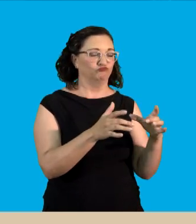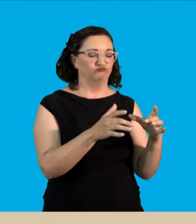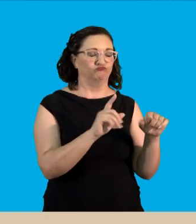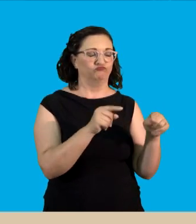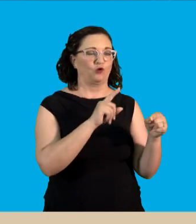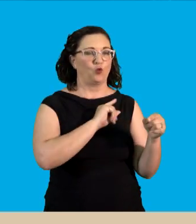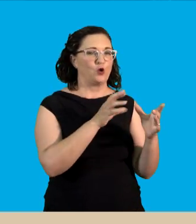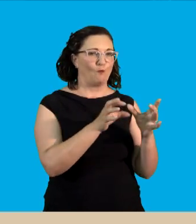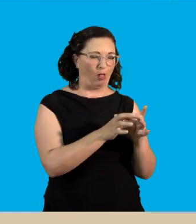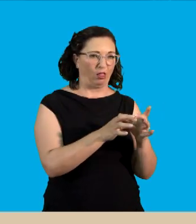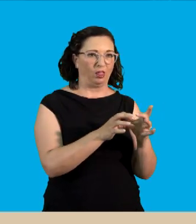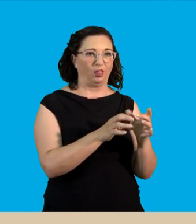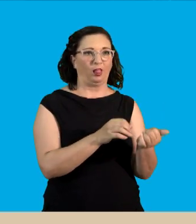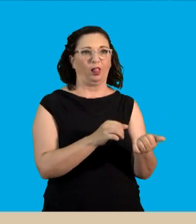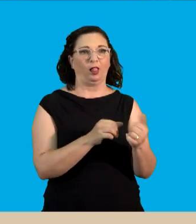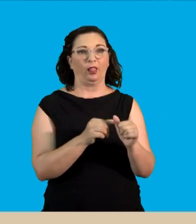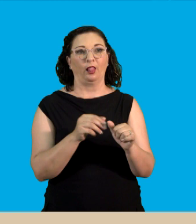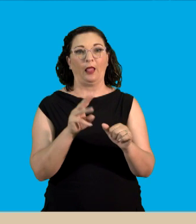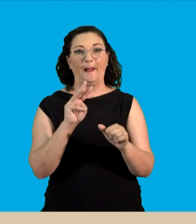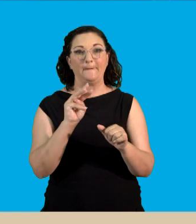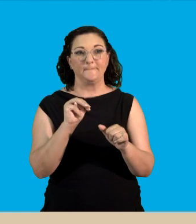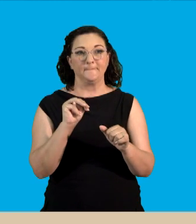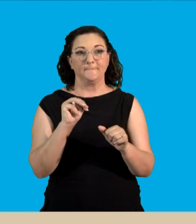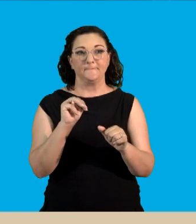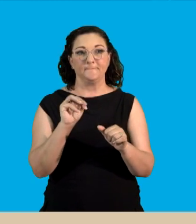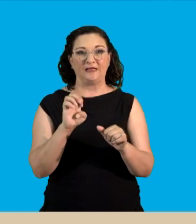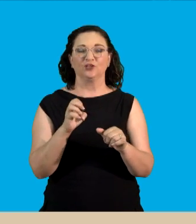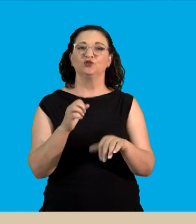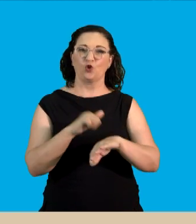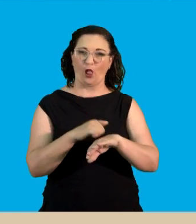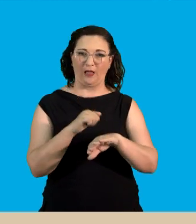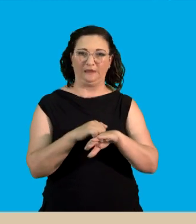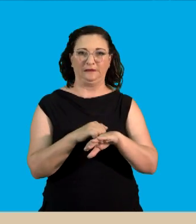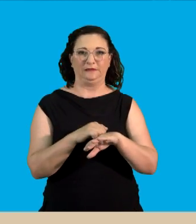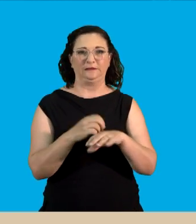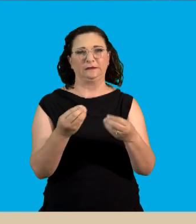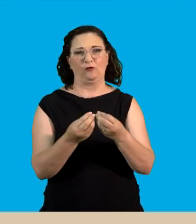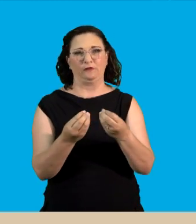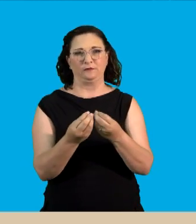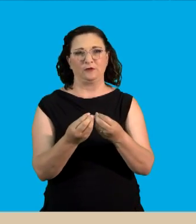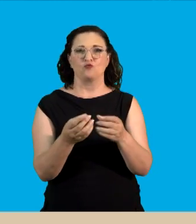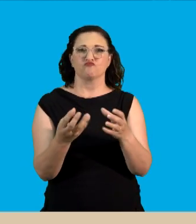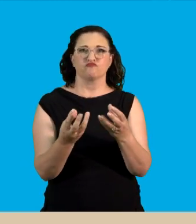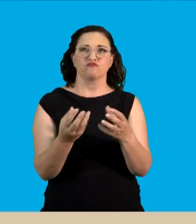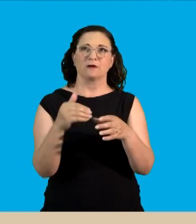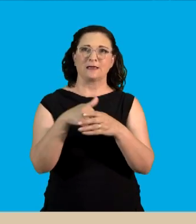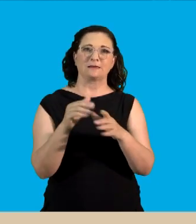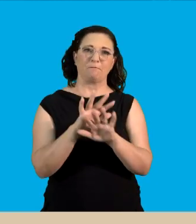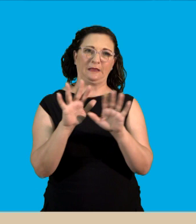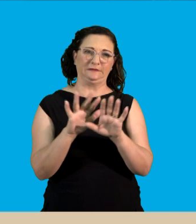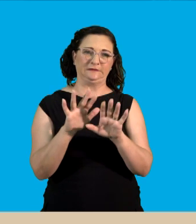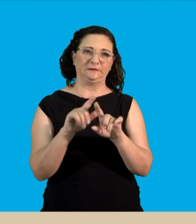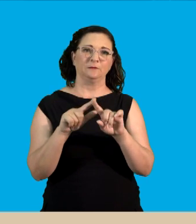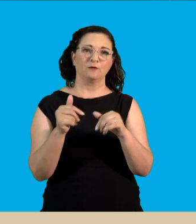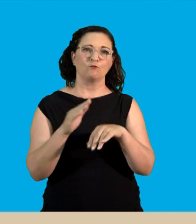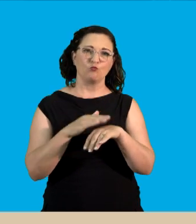as planets because they are very small. But the meteoroid, it is a solid object in space that is smaller